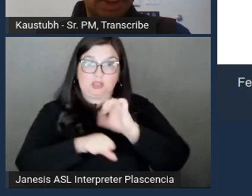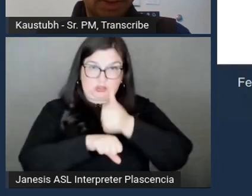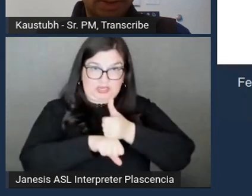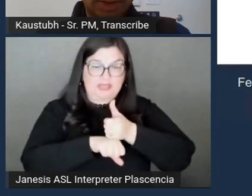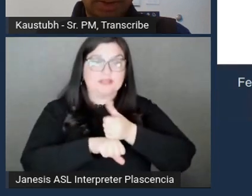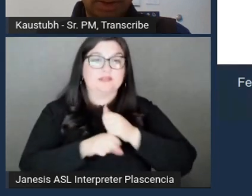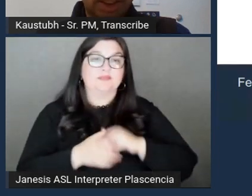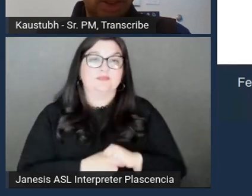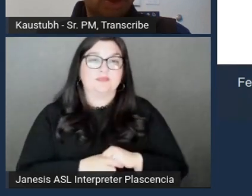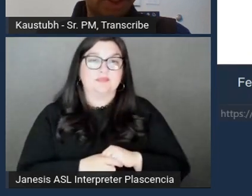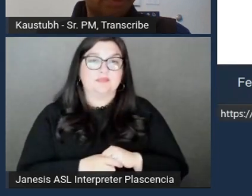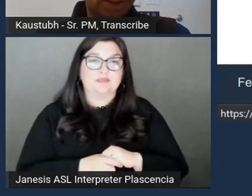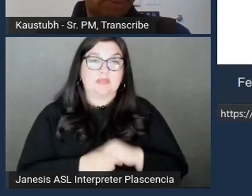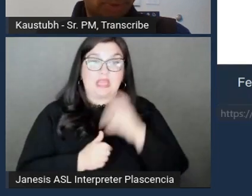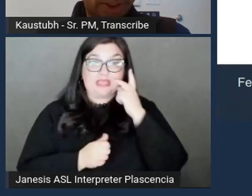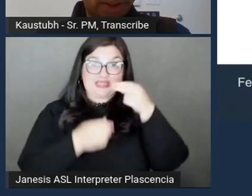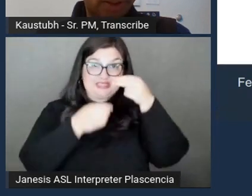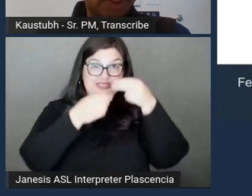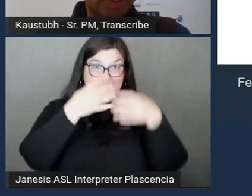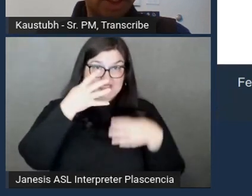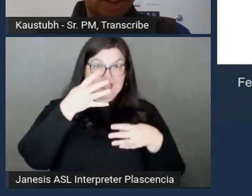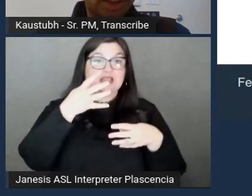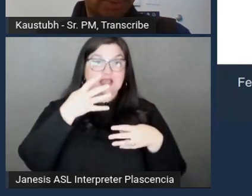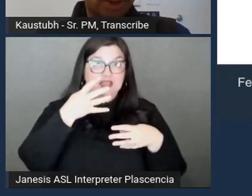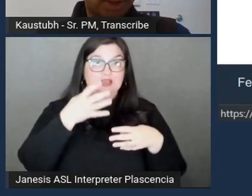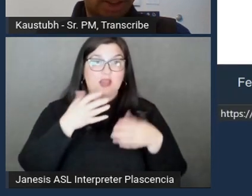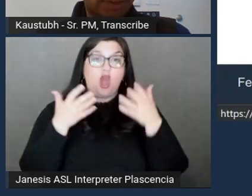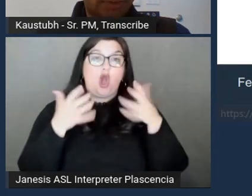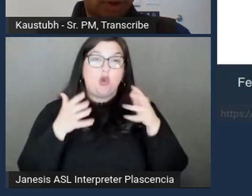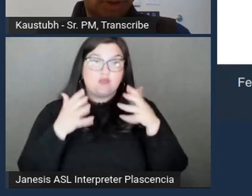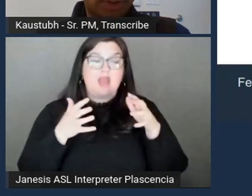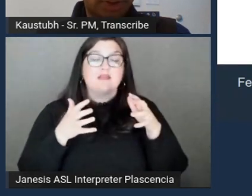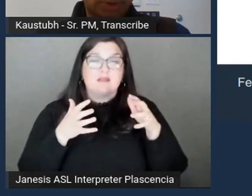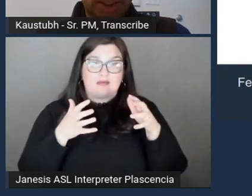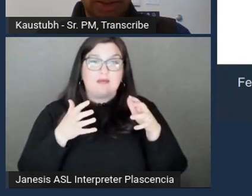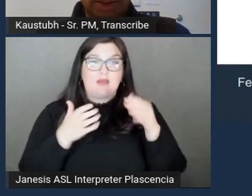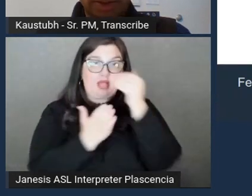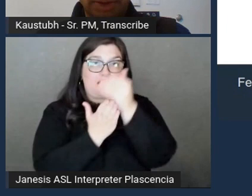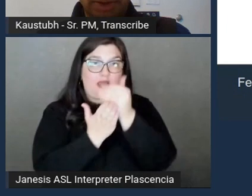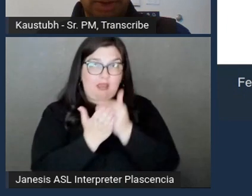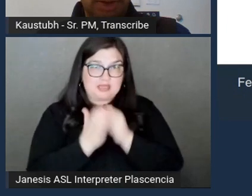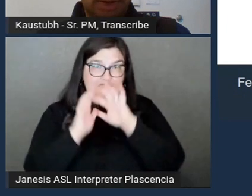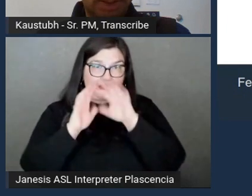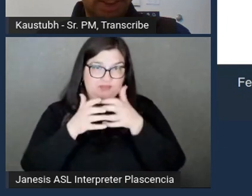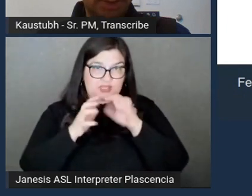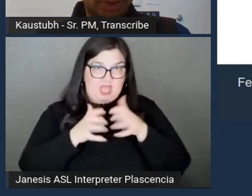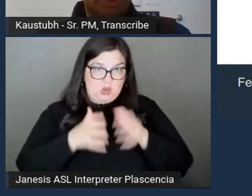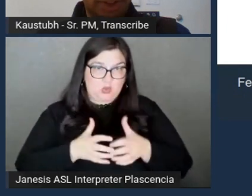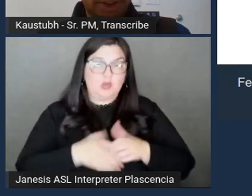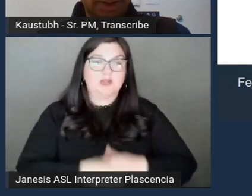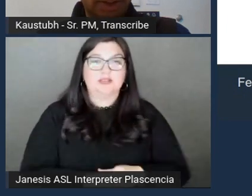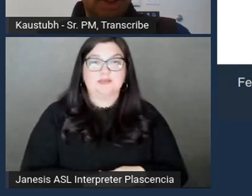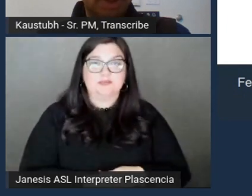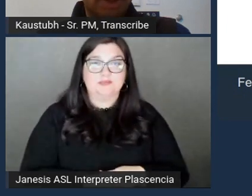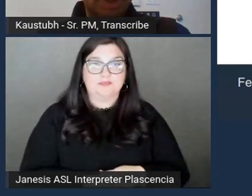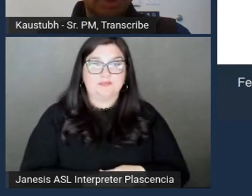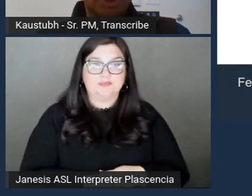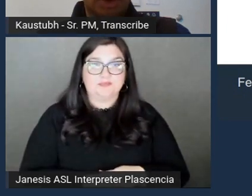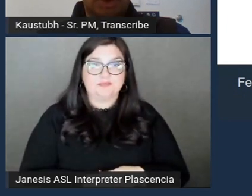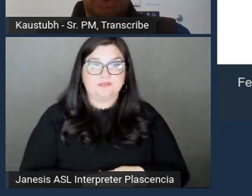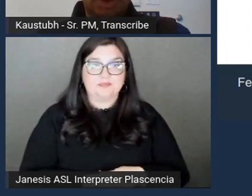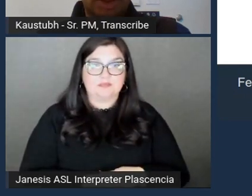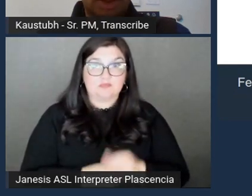can see here I had already pre-populated list of categories, but I've gotten this new category here that I just defined,